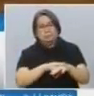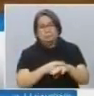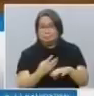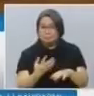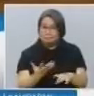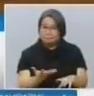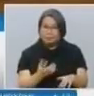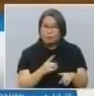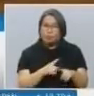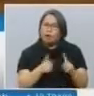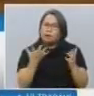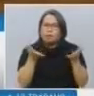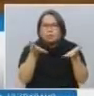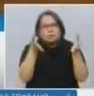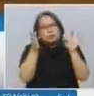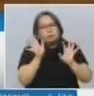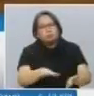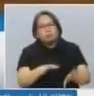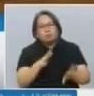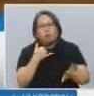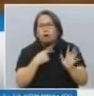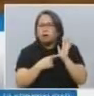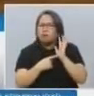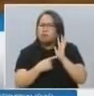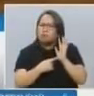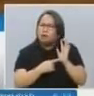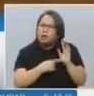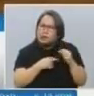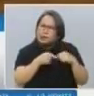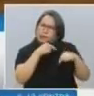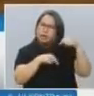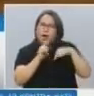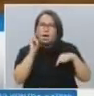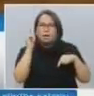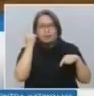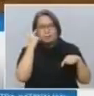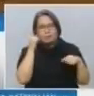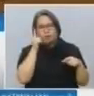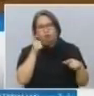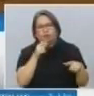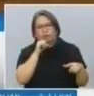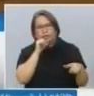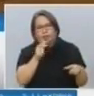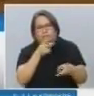become the representation of governance and government's negligence,